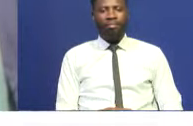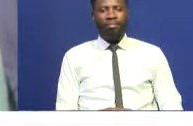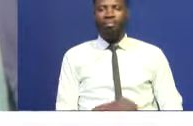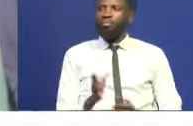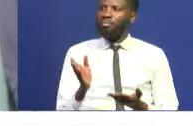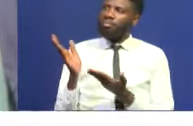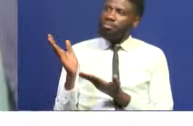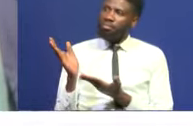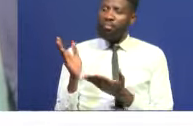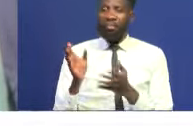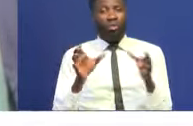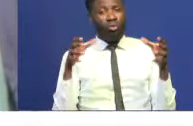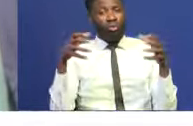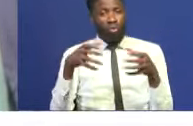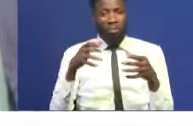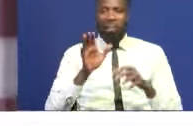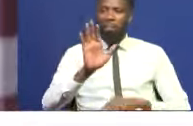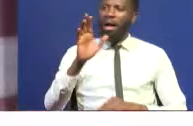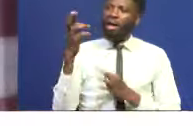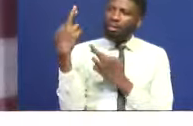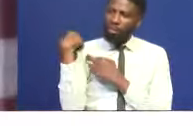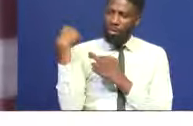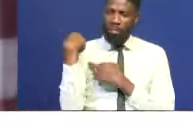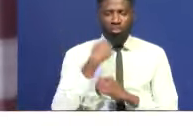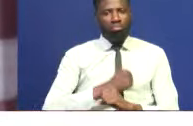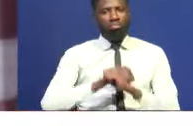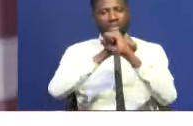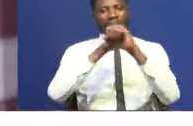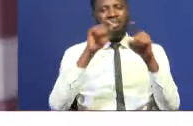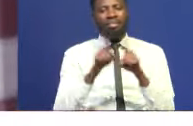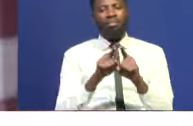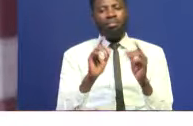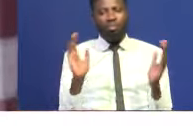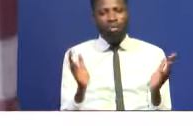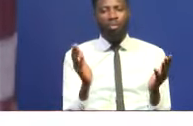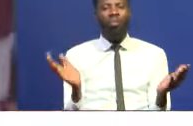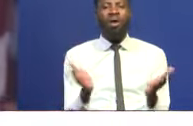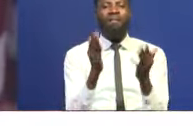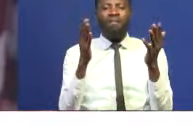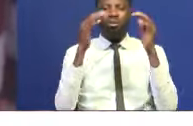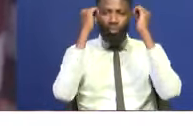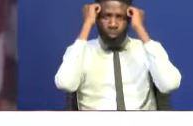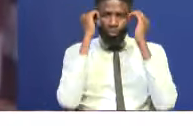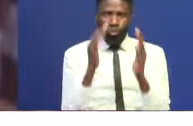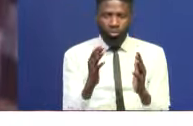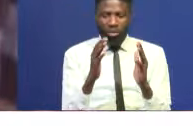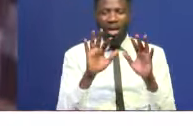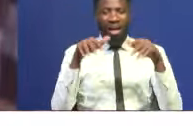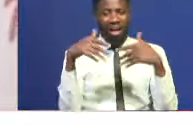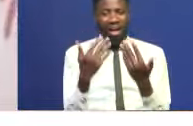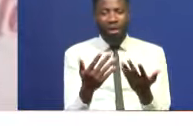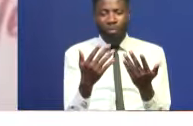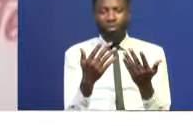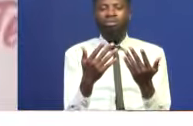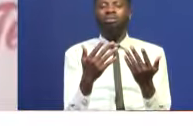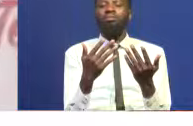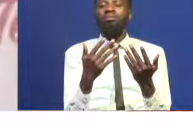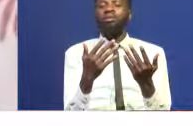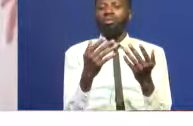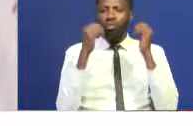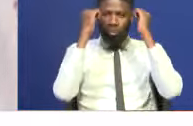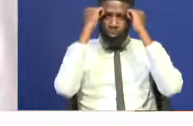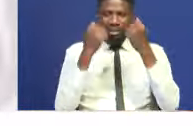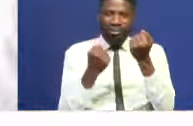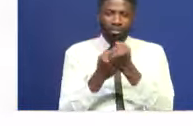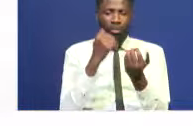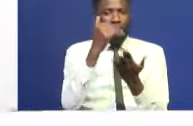The agency, which is mandated to protect and promote welfare of children through the Emergency Student Support Program, is targeting learners in day